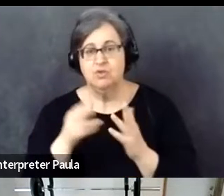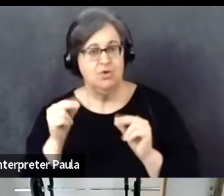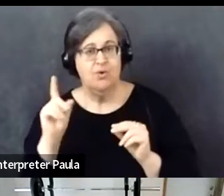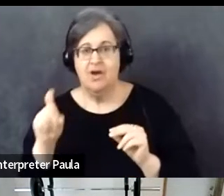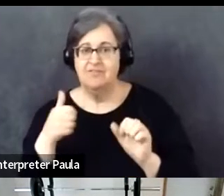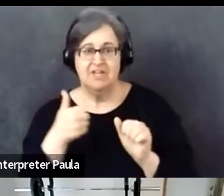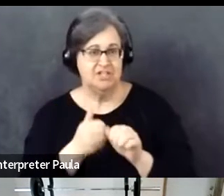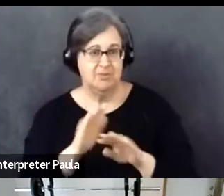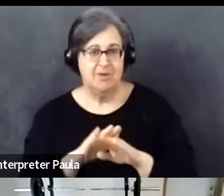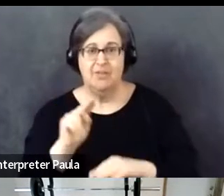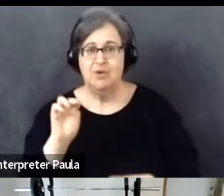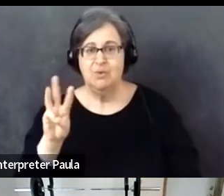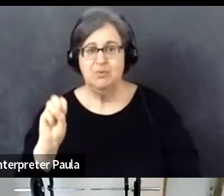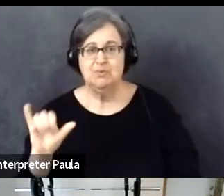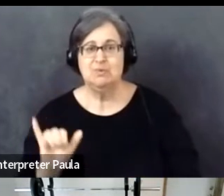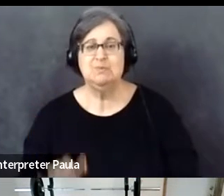on my news too.